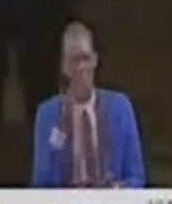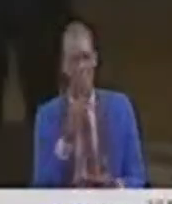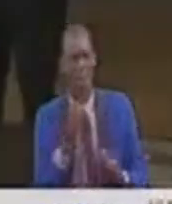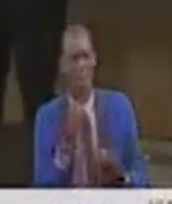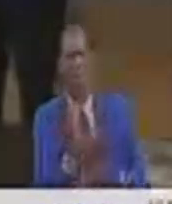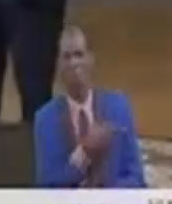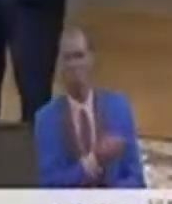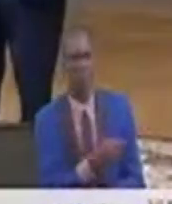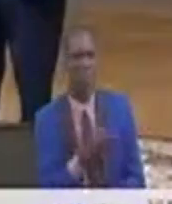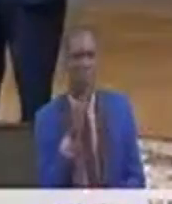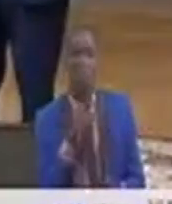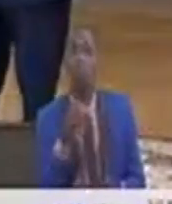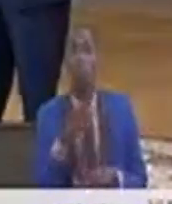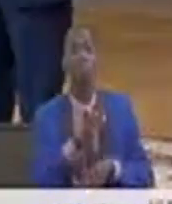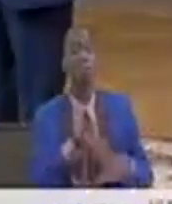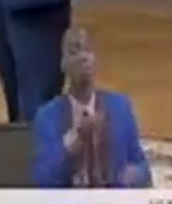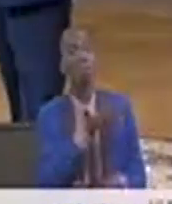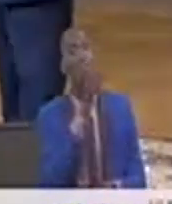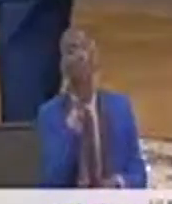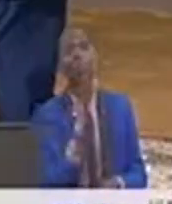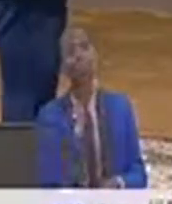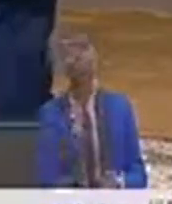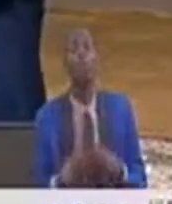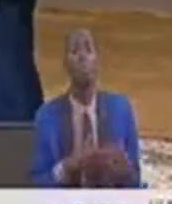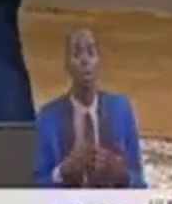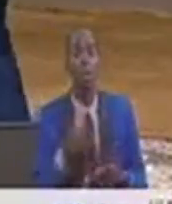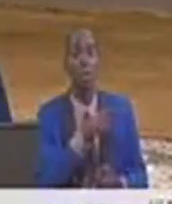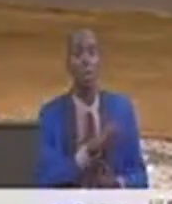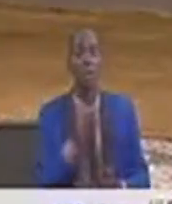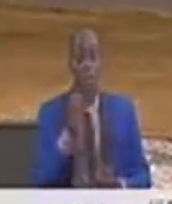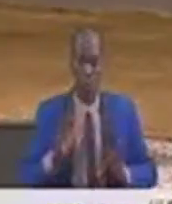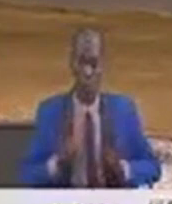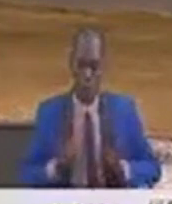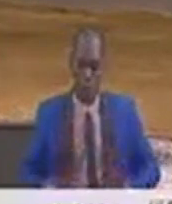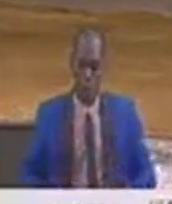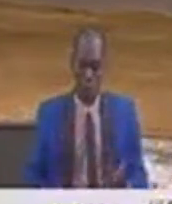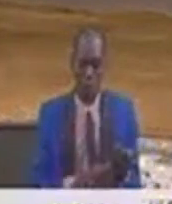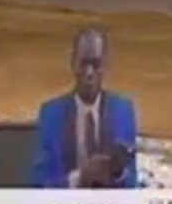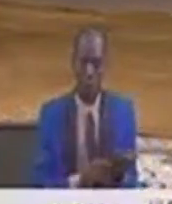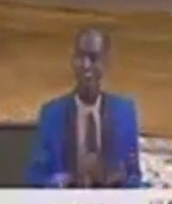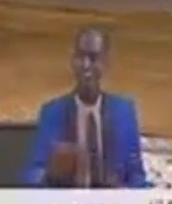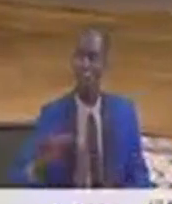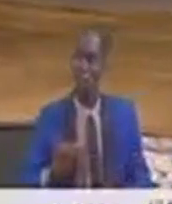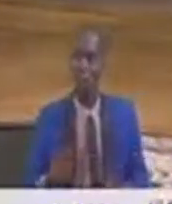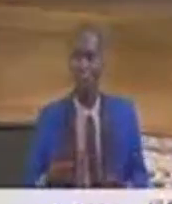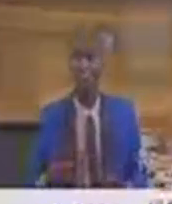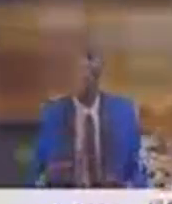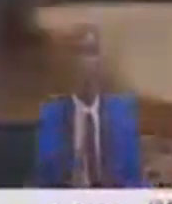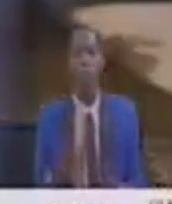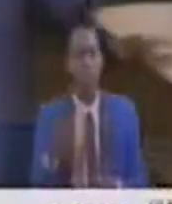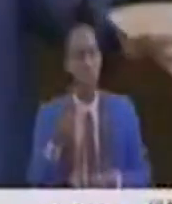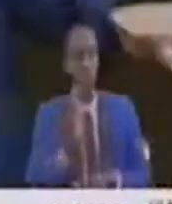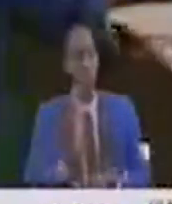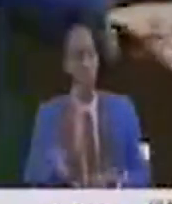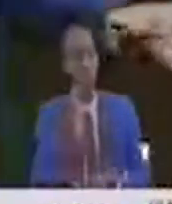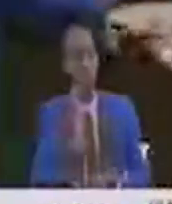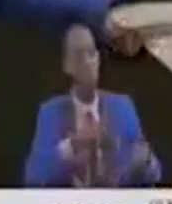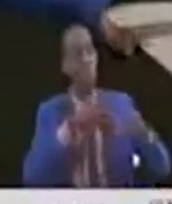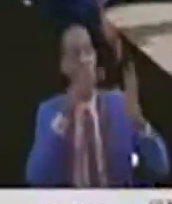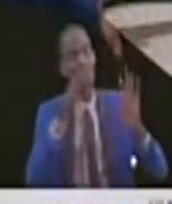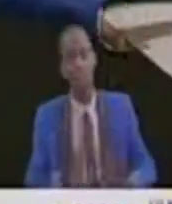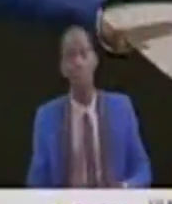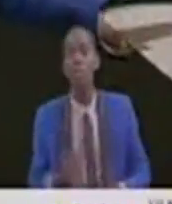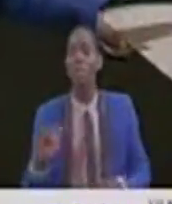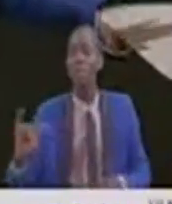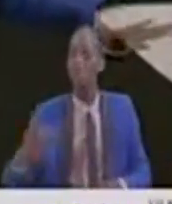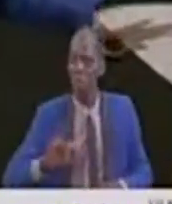a man. Call him apostle, he's just a man. Call him director, he's just a man. And the devil